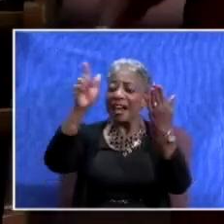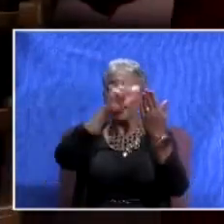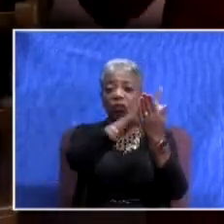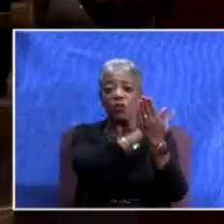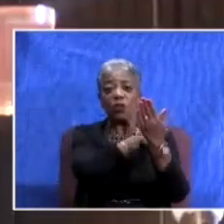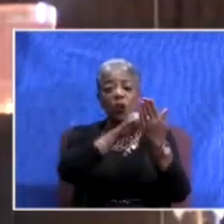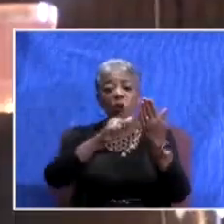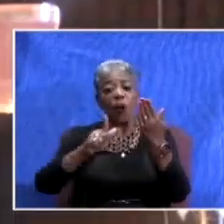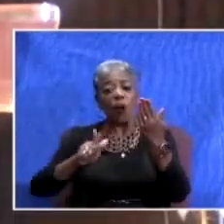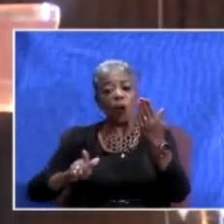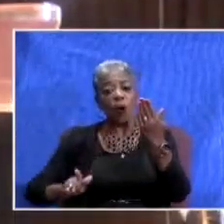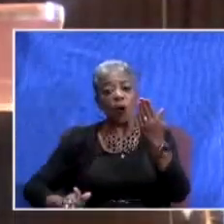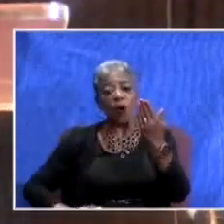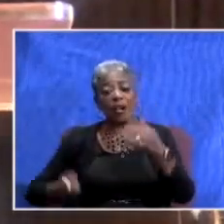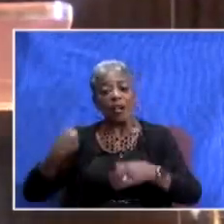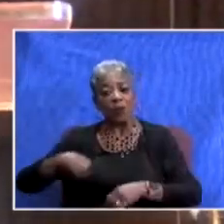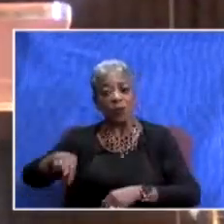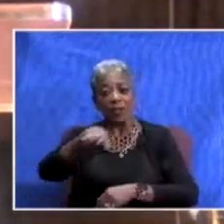it for you.